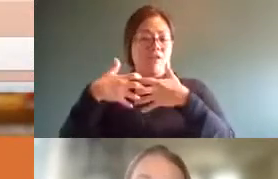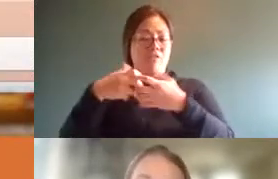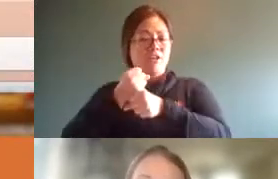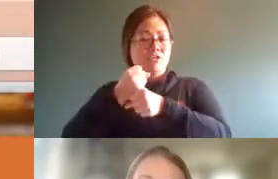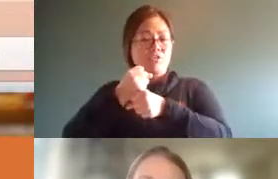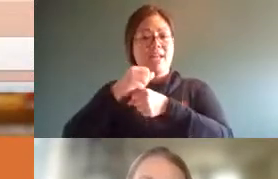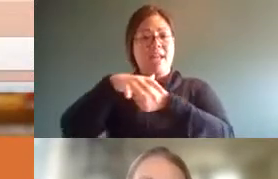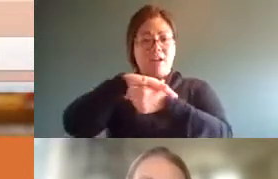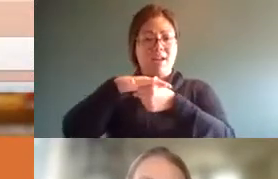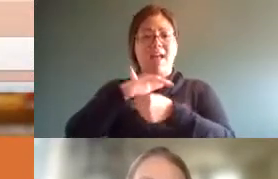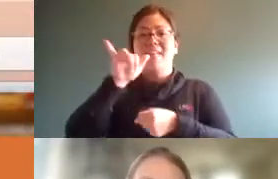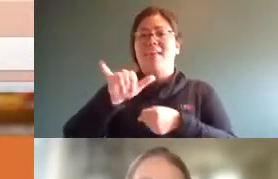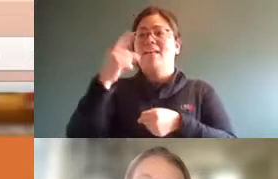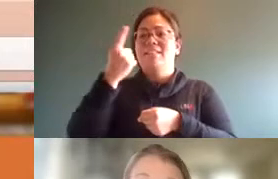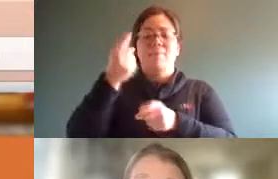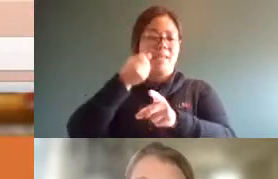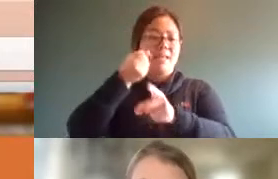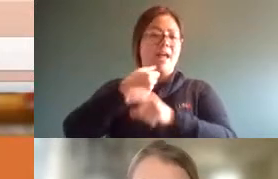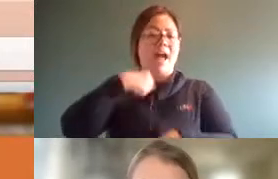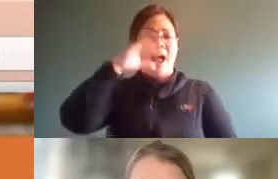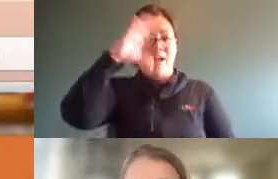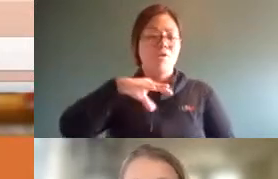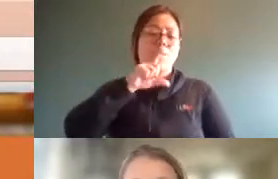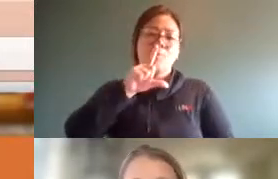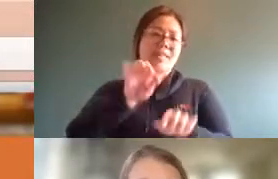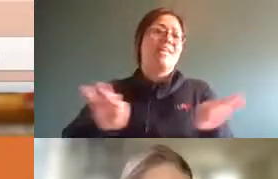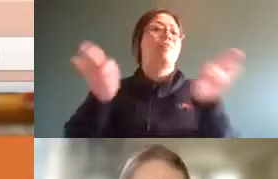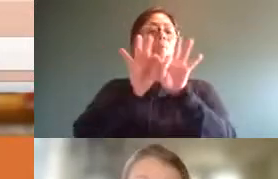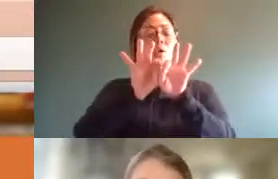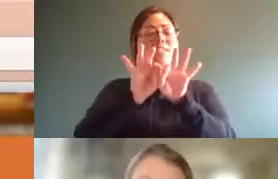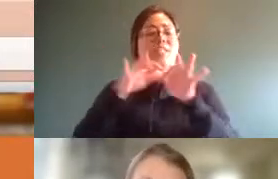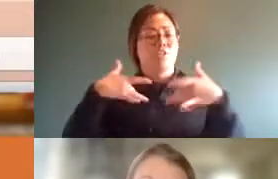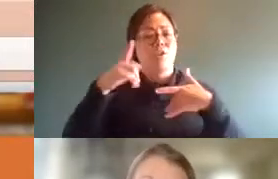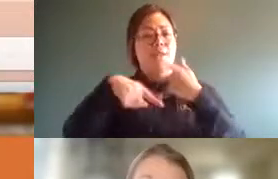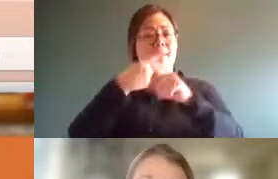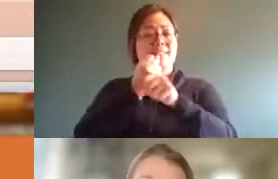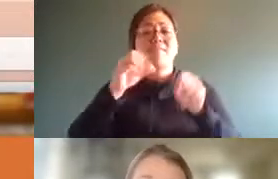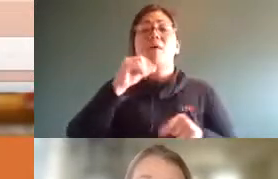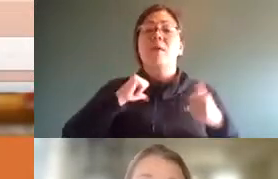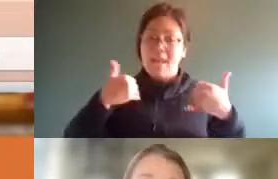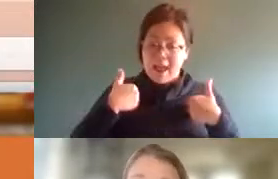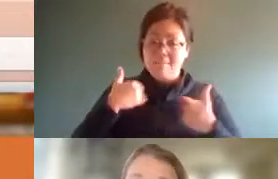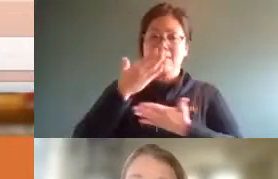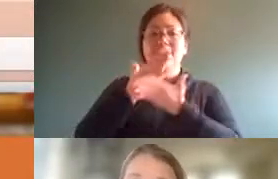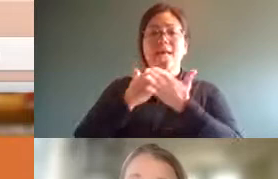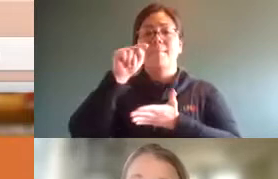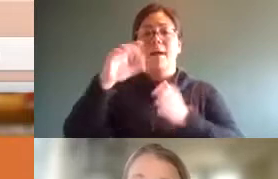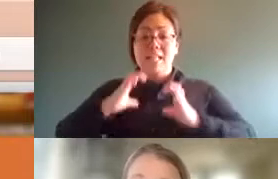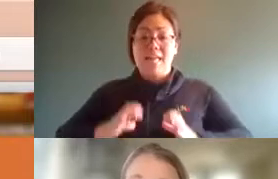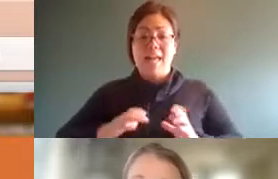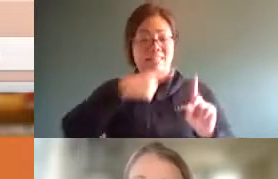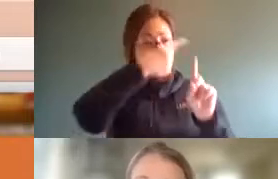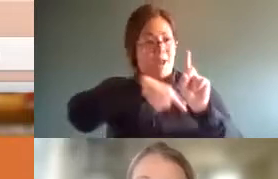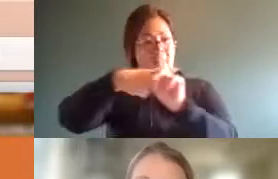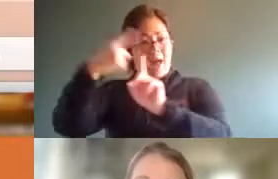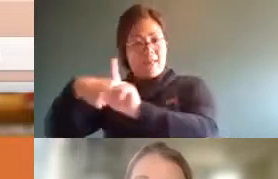sectors, this is something that I know is incredibly important. And we do have some clients that every single month, they